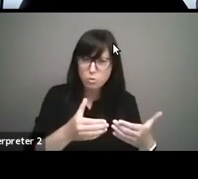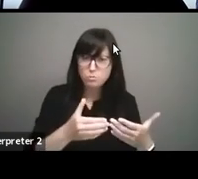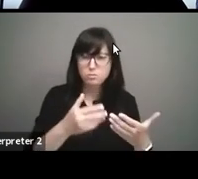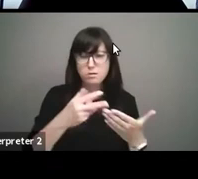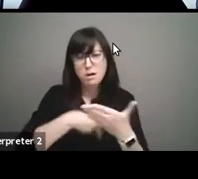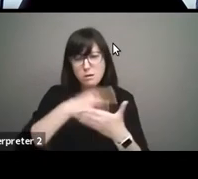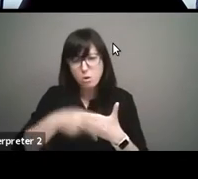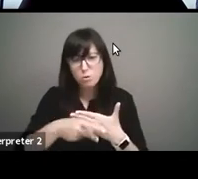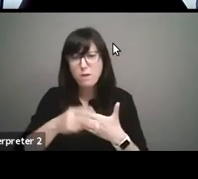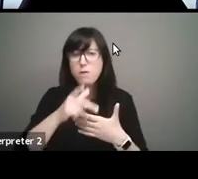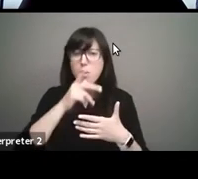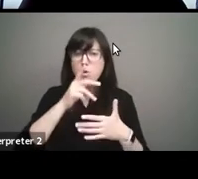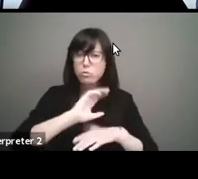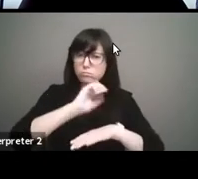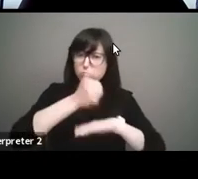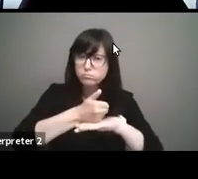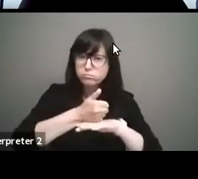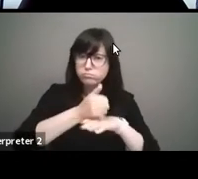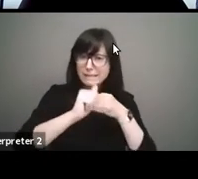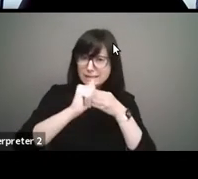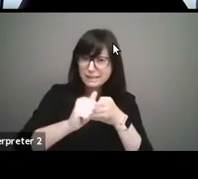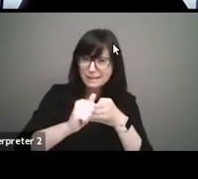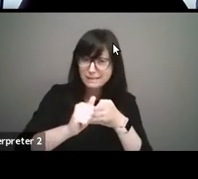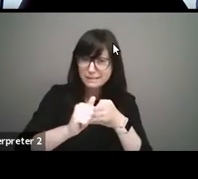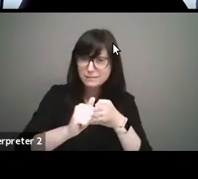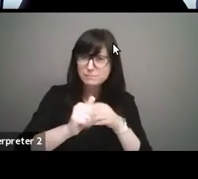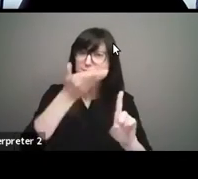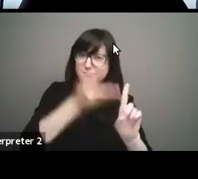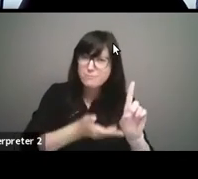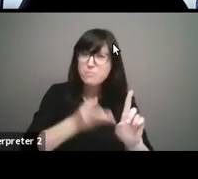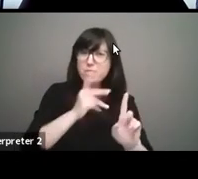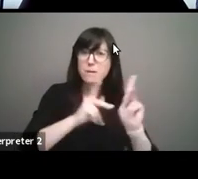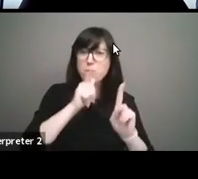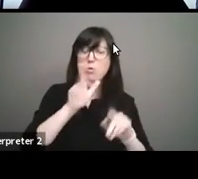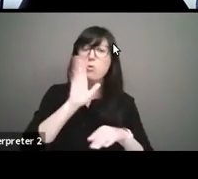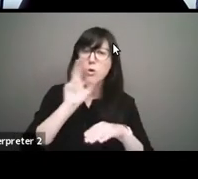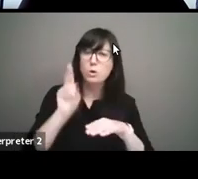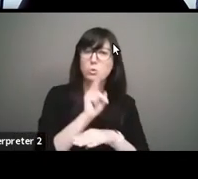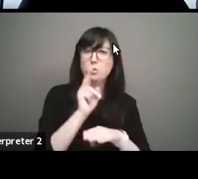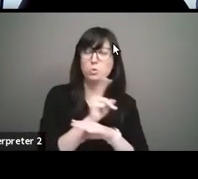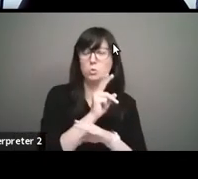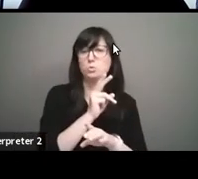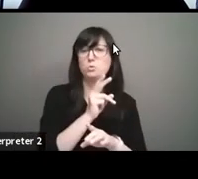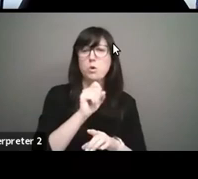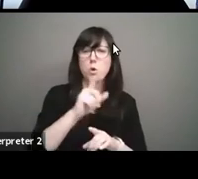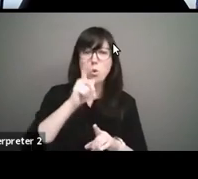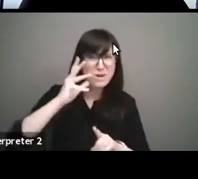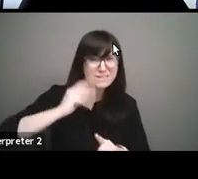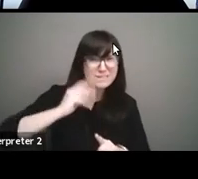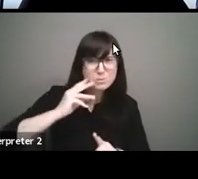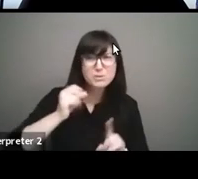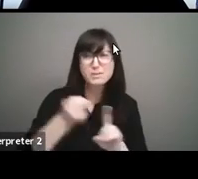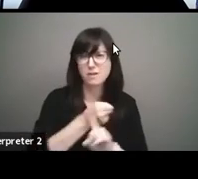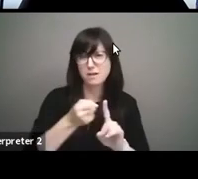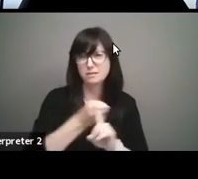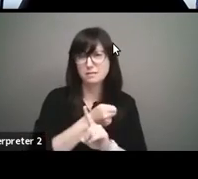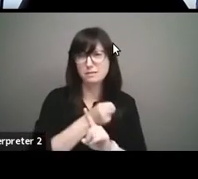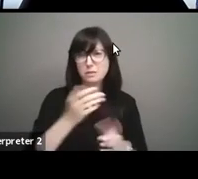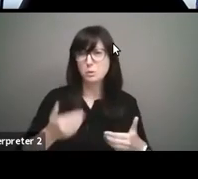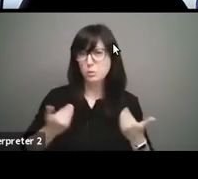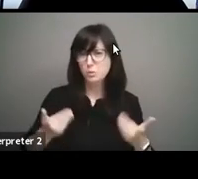led by the people who are most impacted by police violence, people